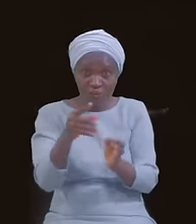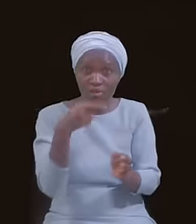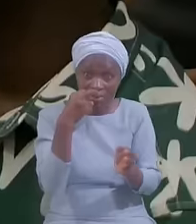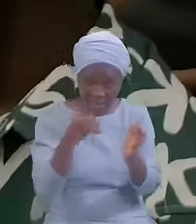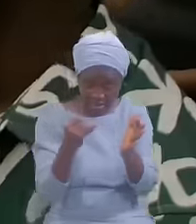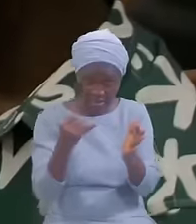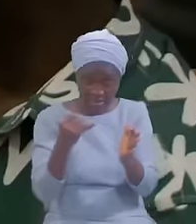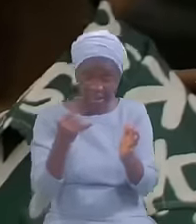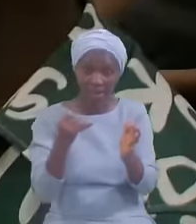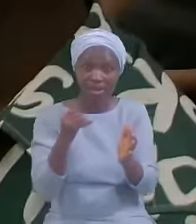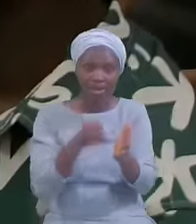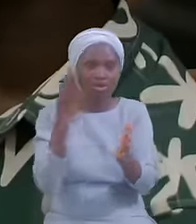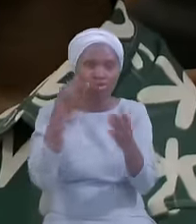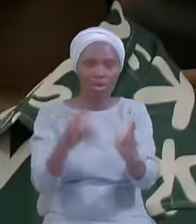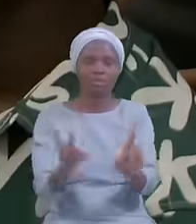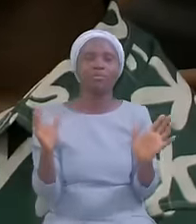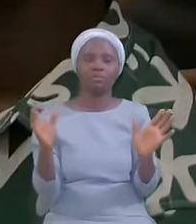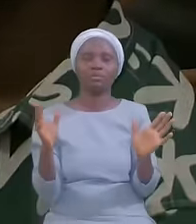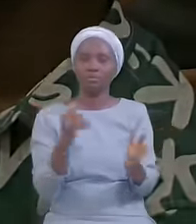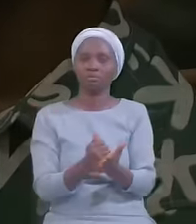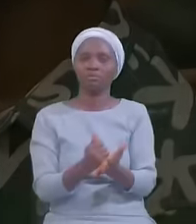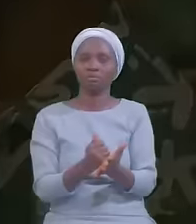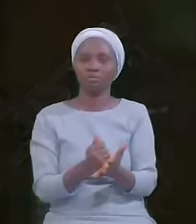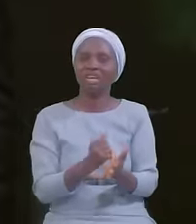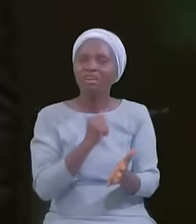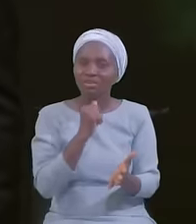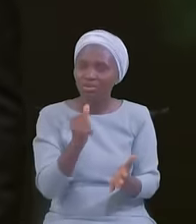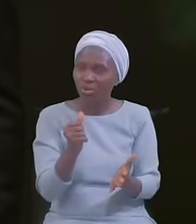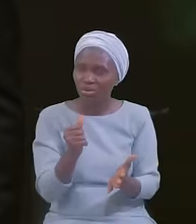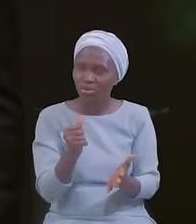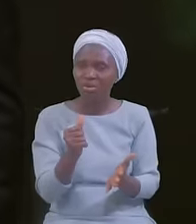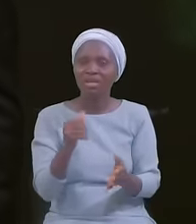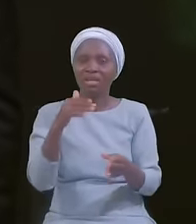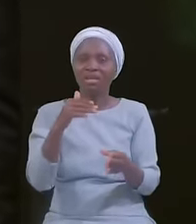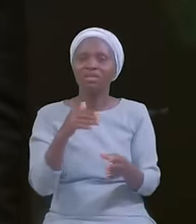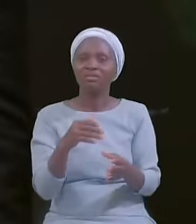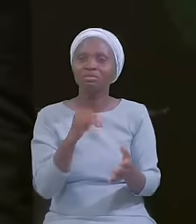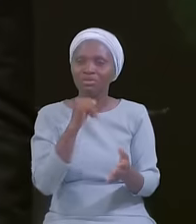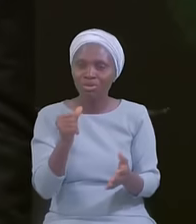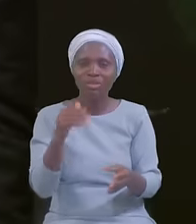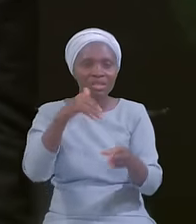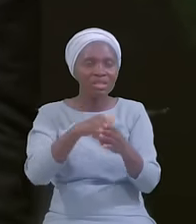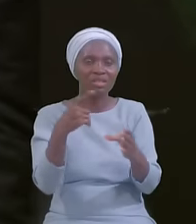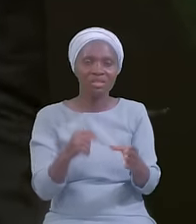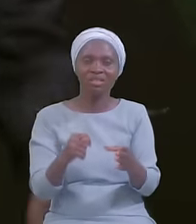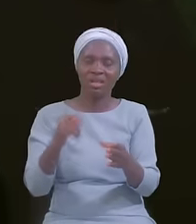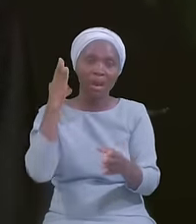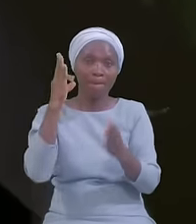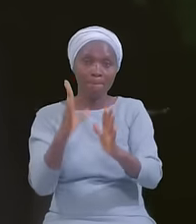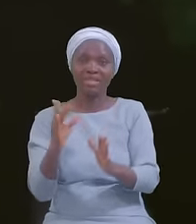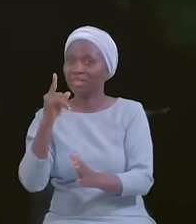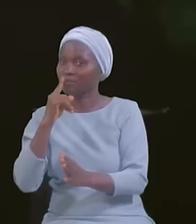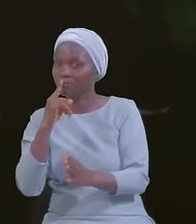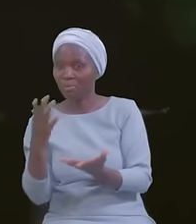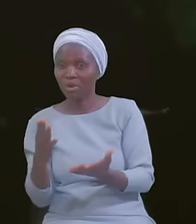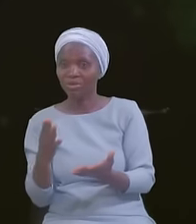done. It's no more in the prophet's mouth, in the preacher's mouth, only